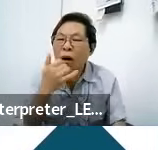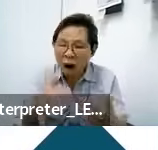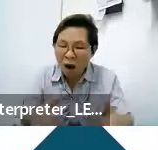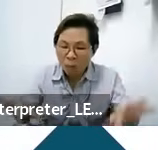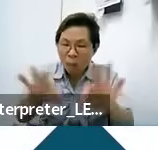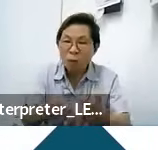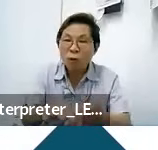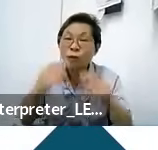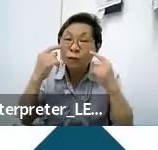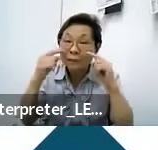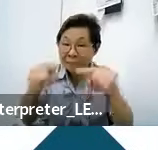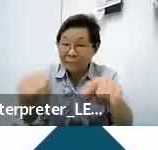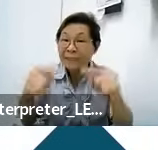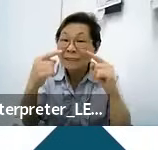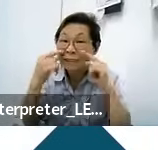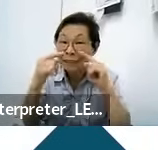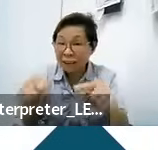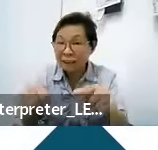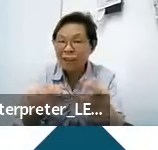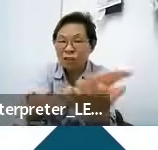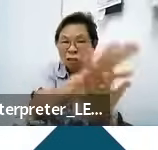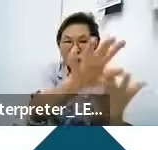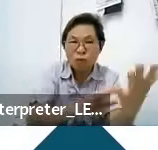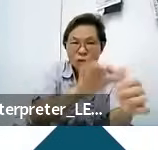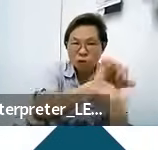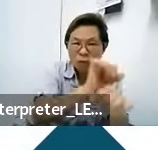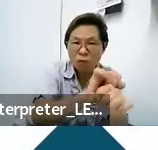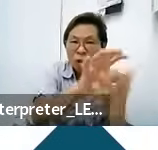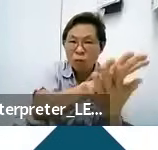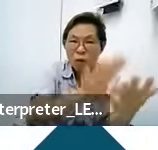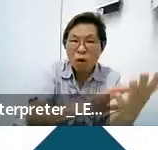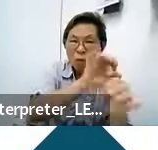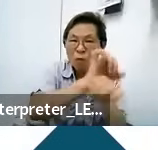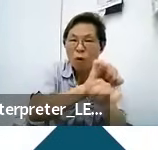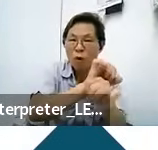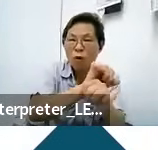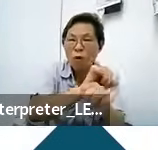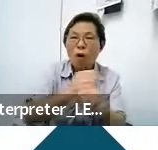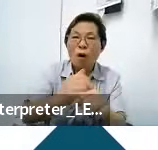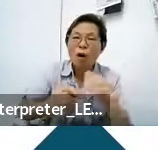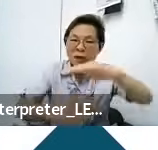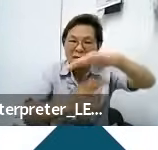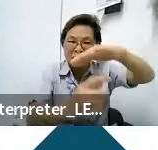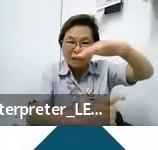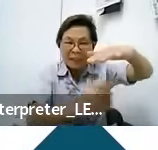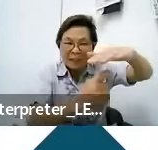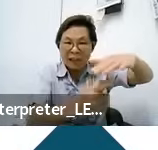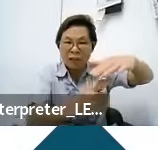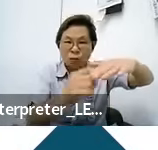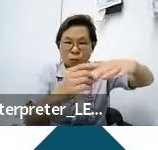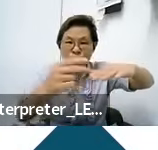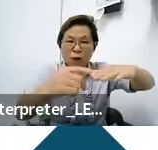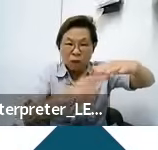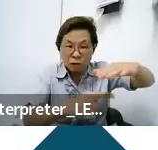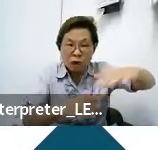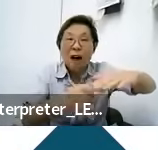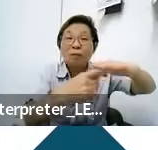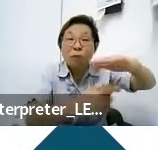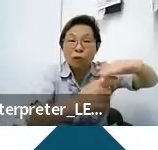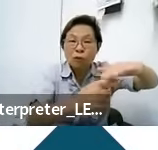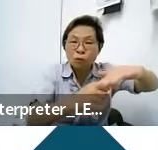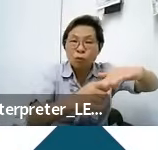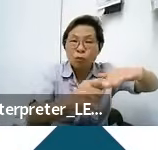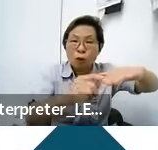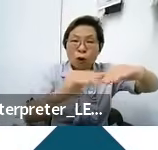see here, this framework will apply from preschool until higher education, and you